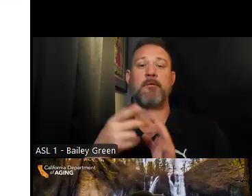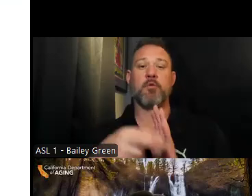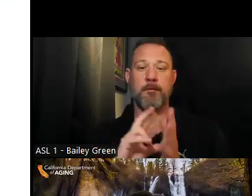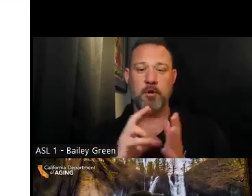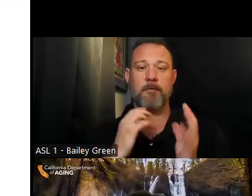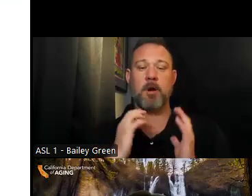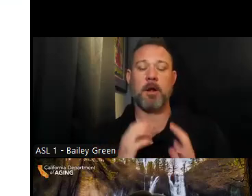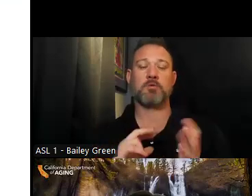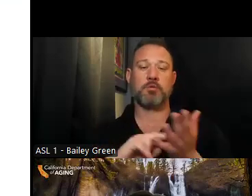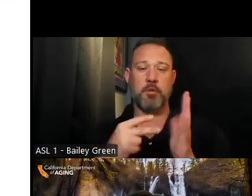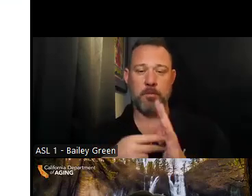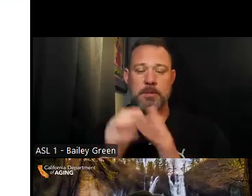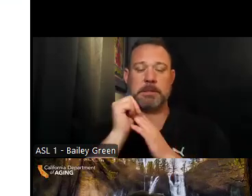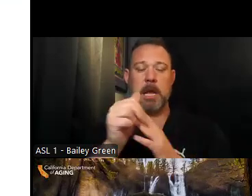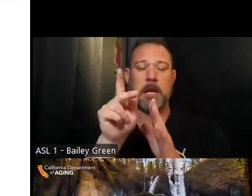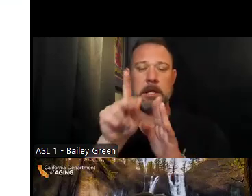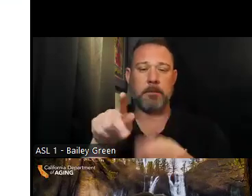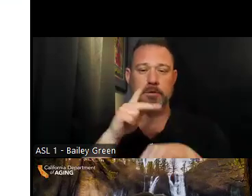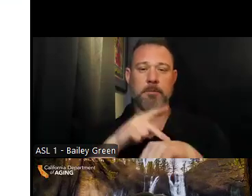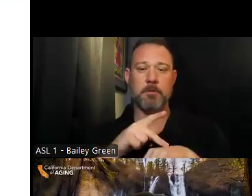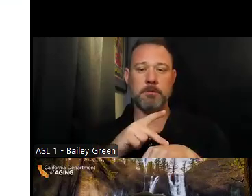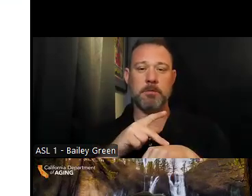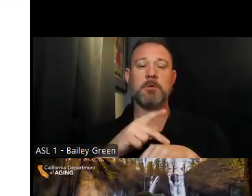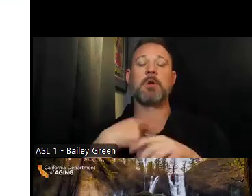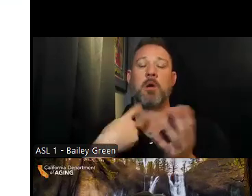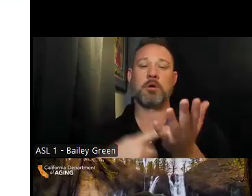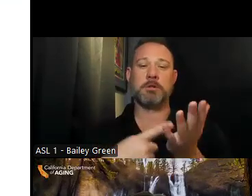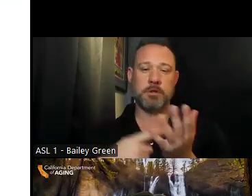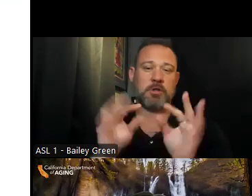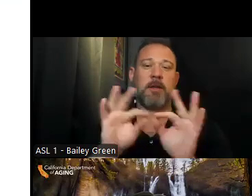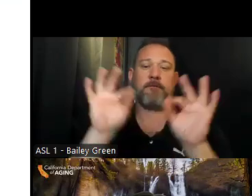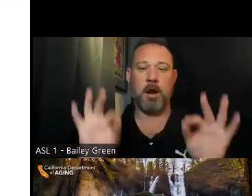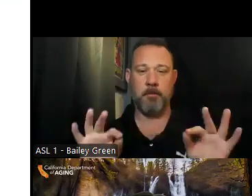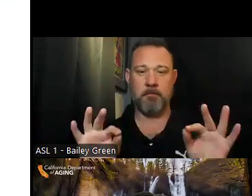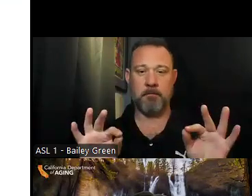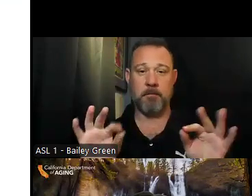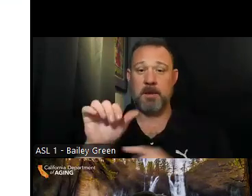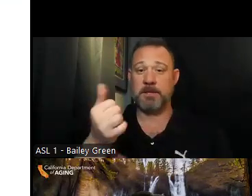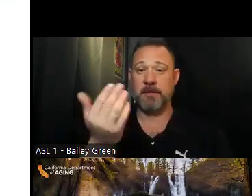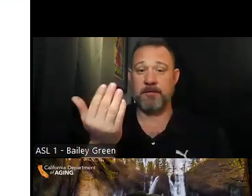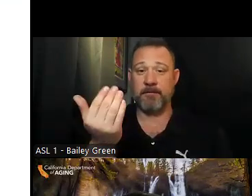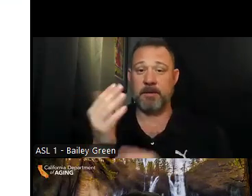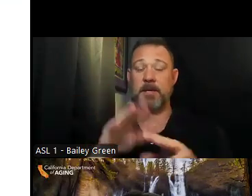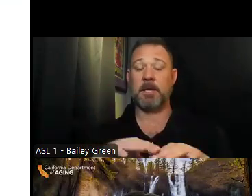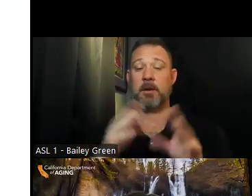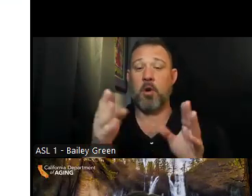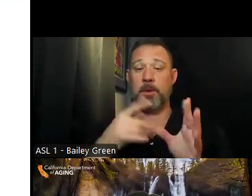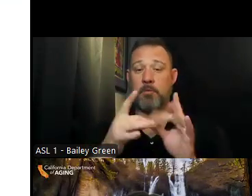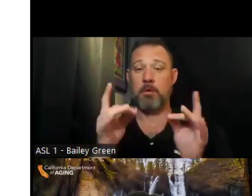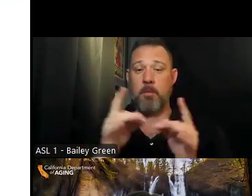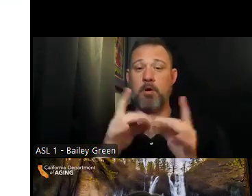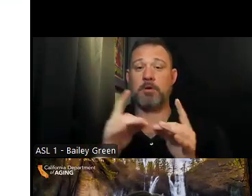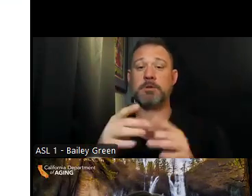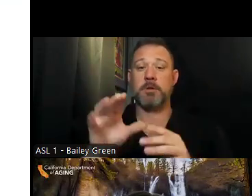council's purpose and guiding principles to ground our discussion and framework. At 10:15, we'll hear opening remarks from our state co-chair